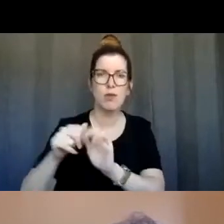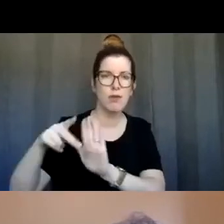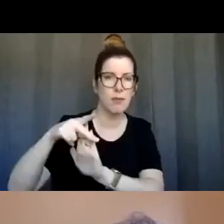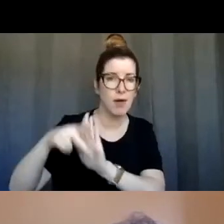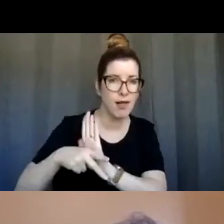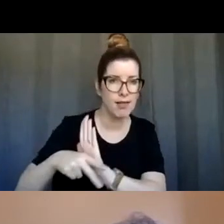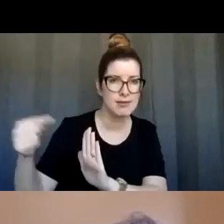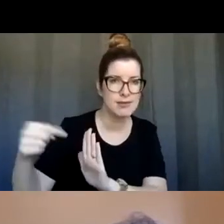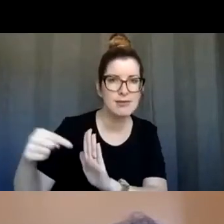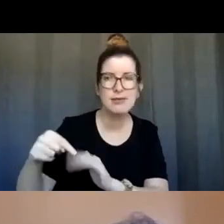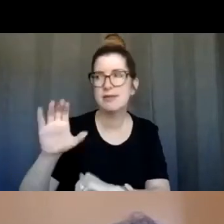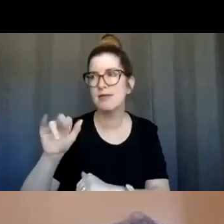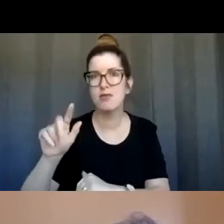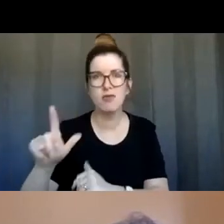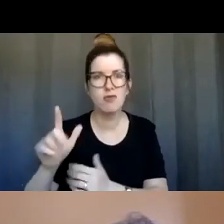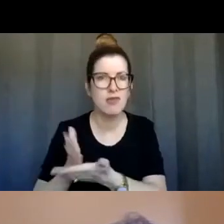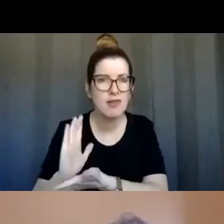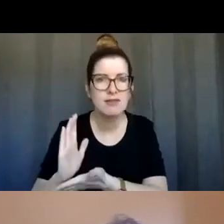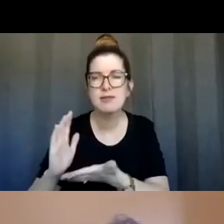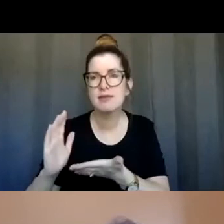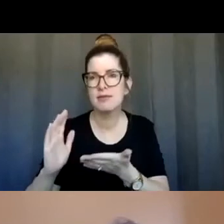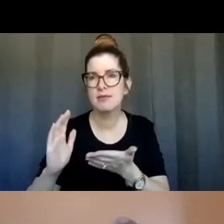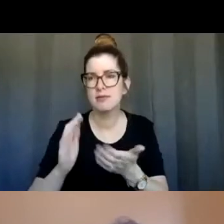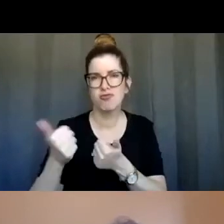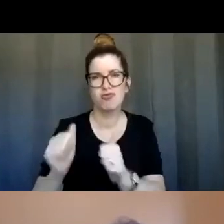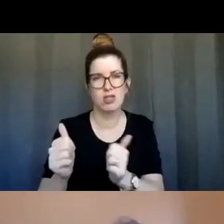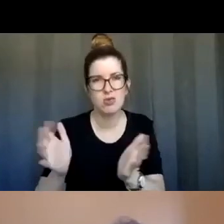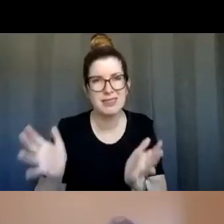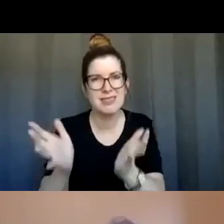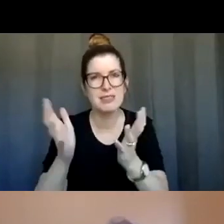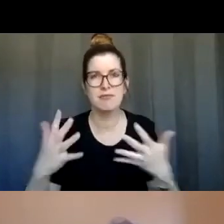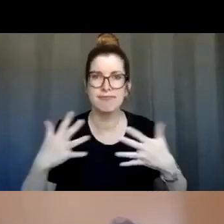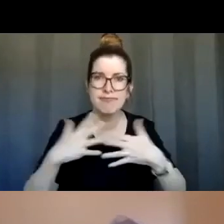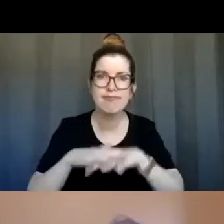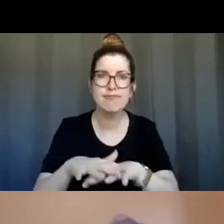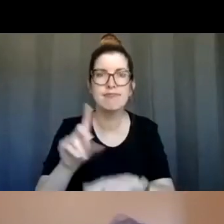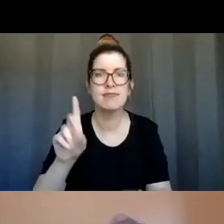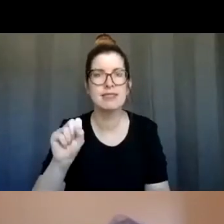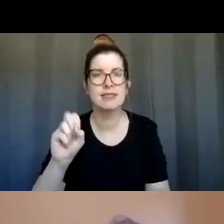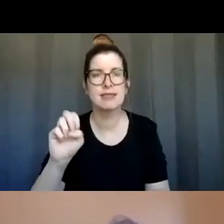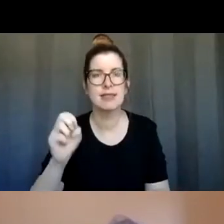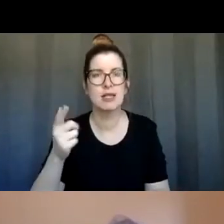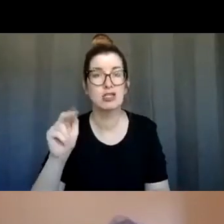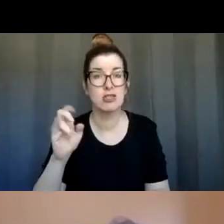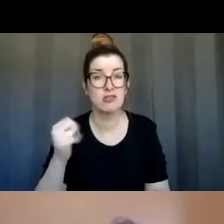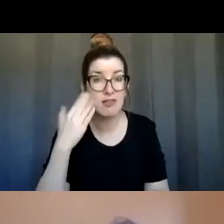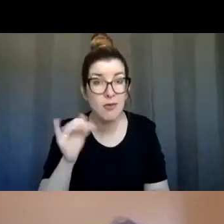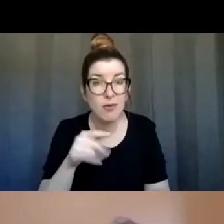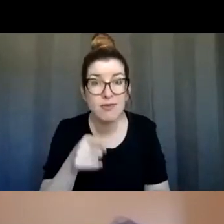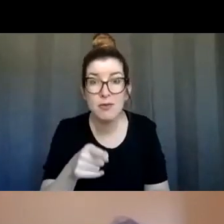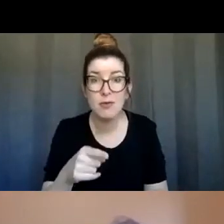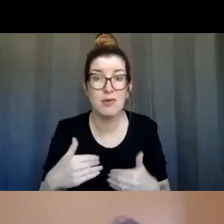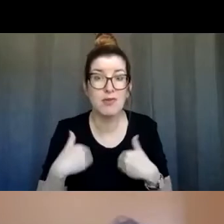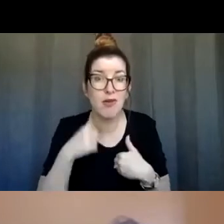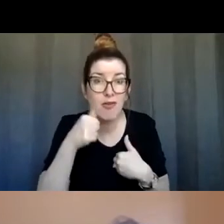and civil rights level in trying to, you know, help with desegregation. And I thought maybe as a little girl, you know, she might have, I